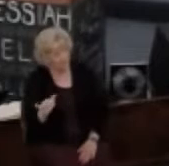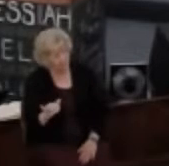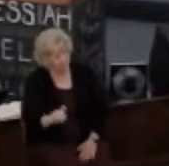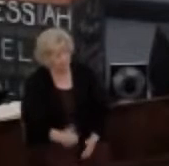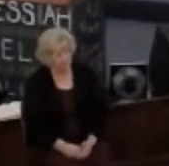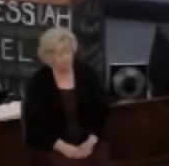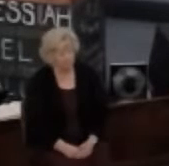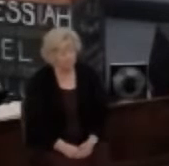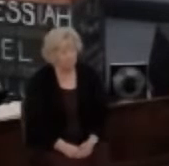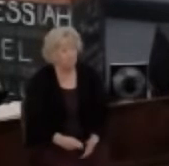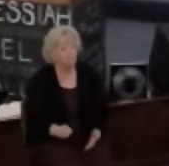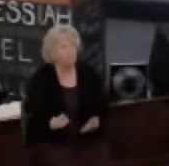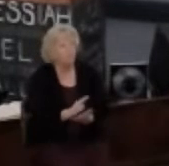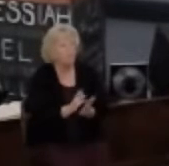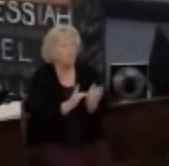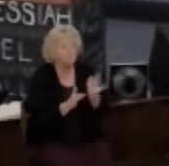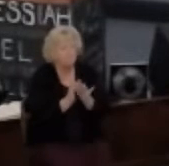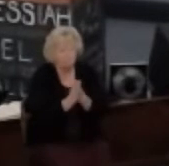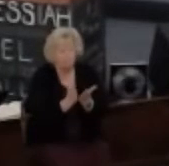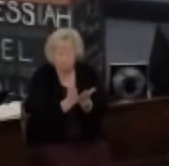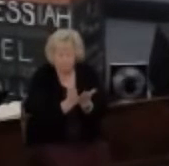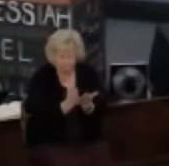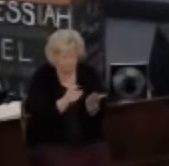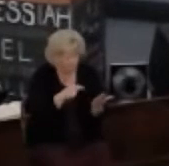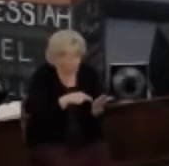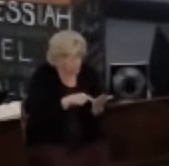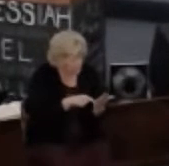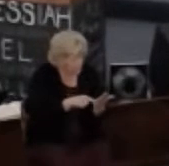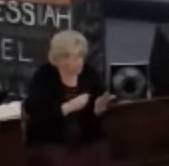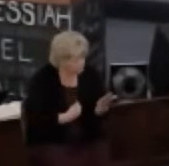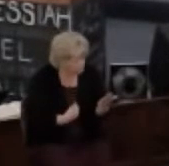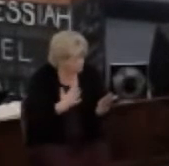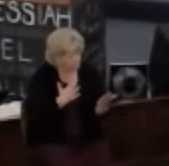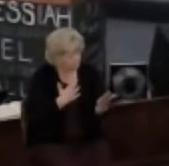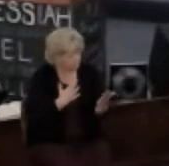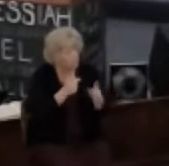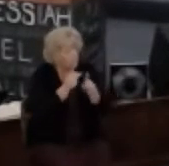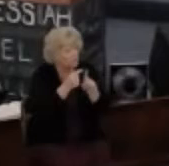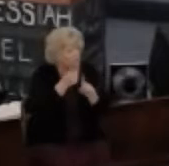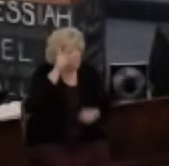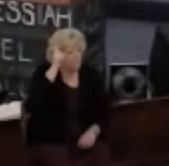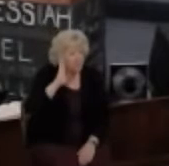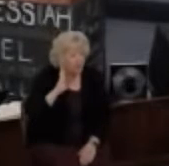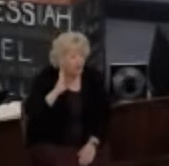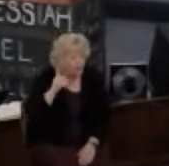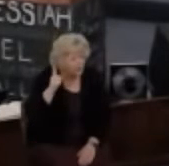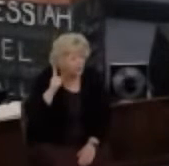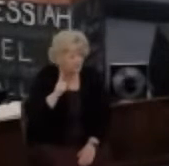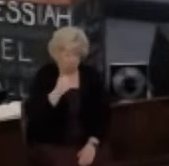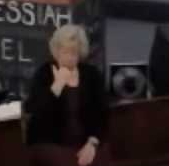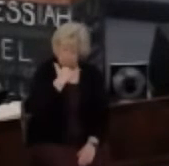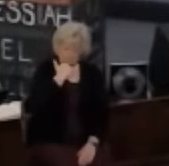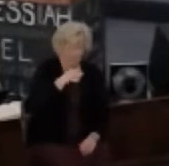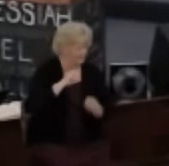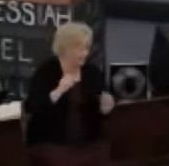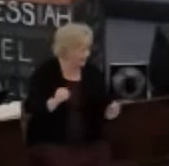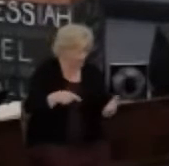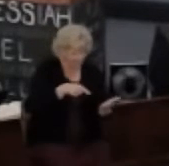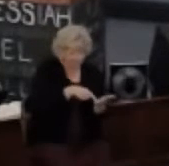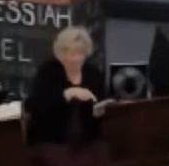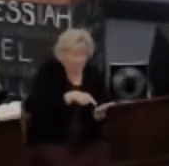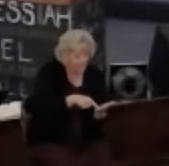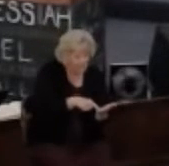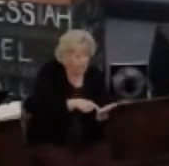The Holy Bible is the inspired, inerrant Word of God, and yet why is it that so few